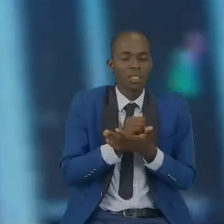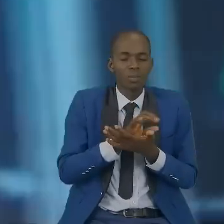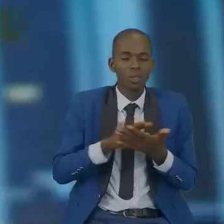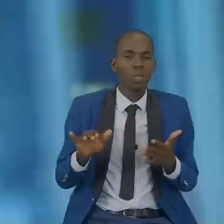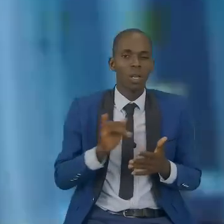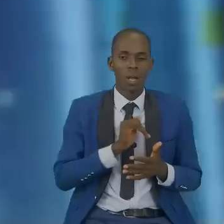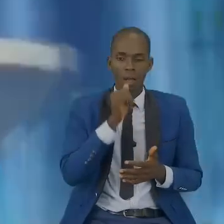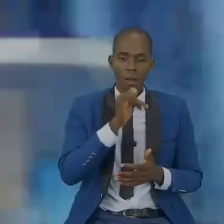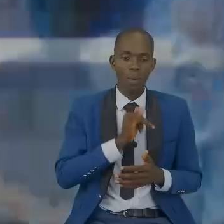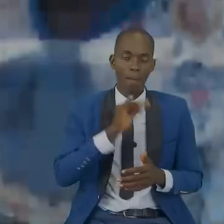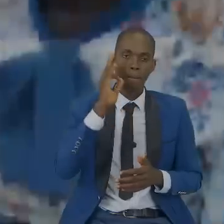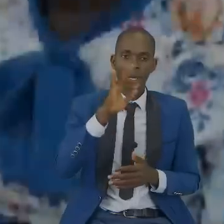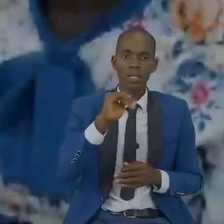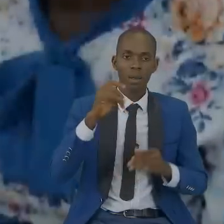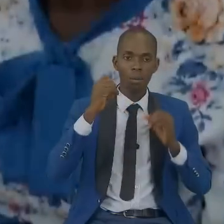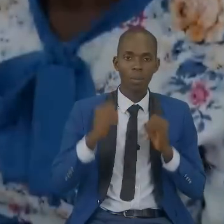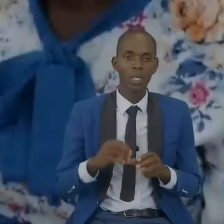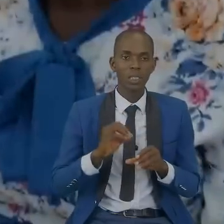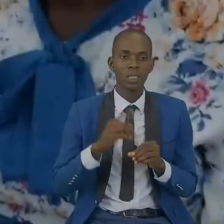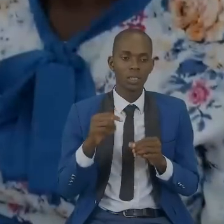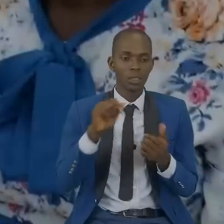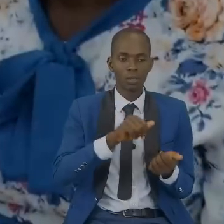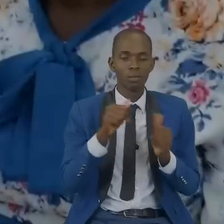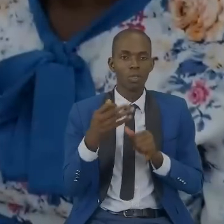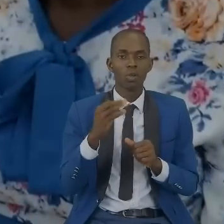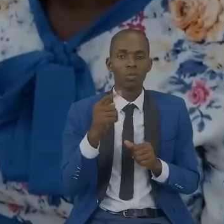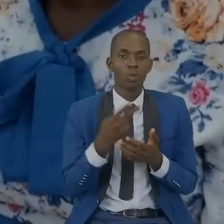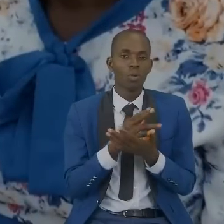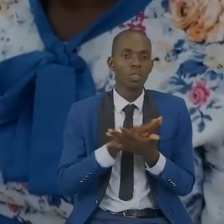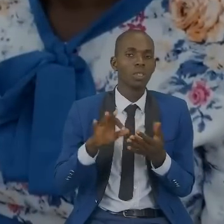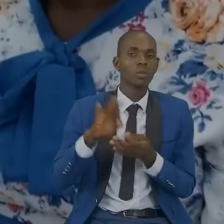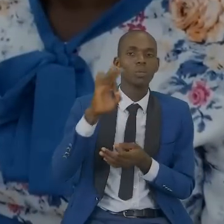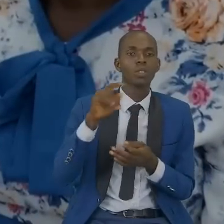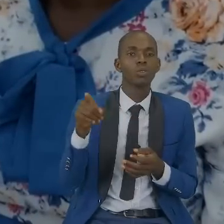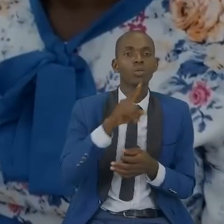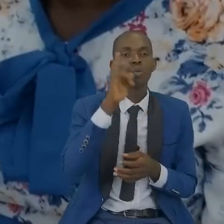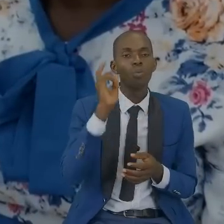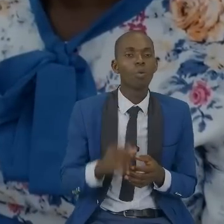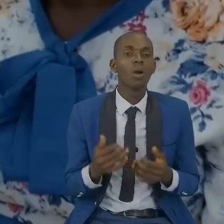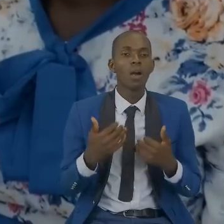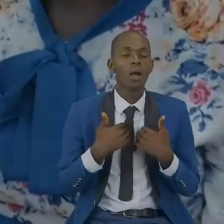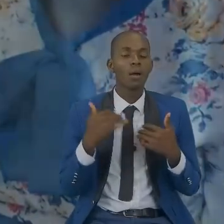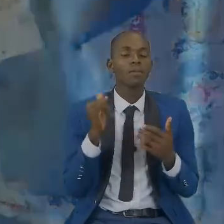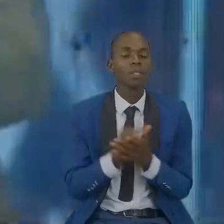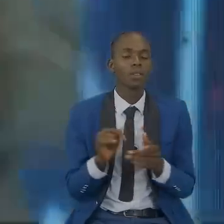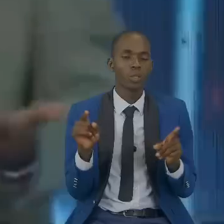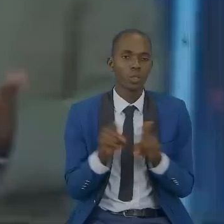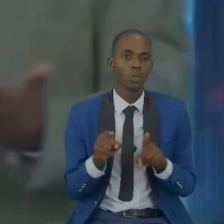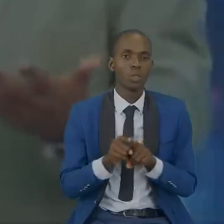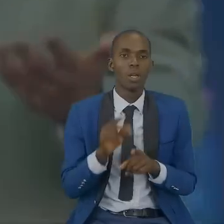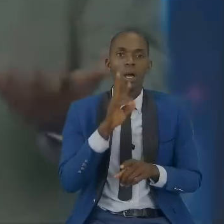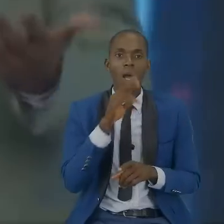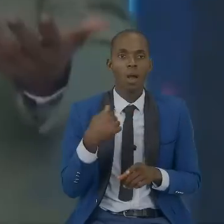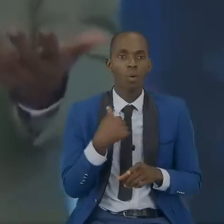the power in the baptism of the Holy Ghost? You must have that as well. Are we